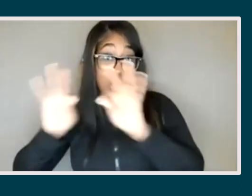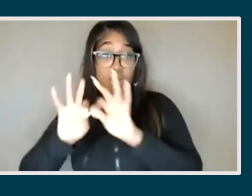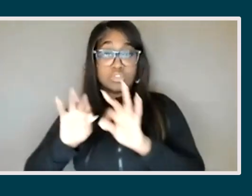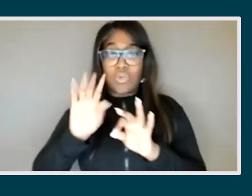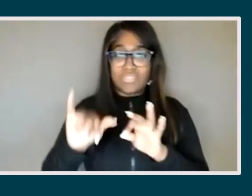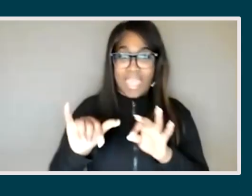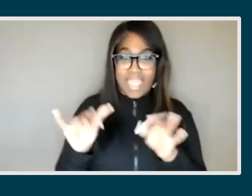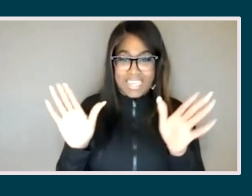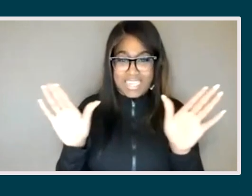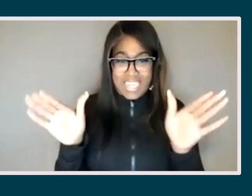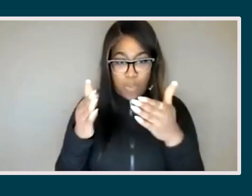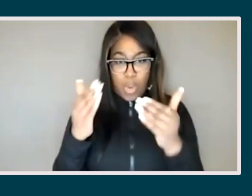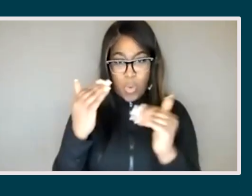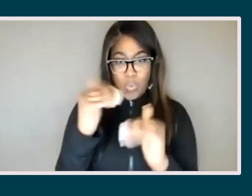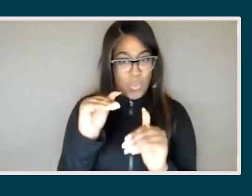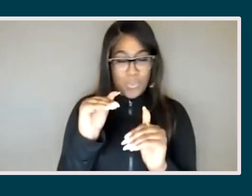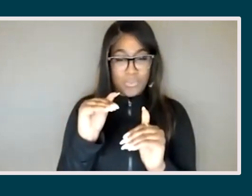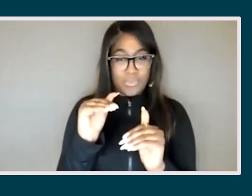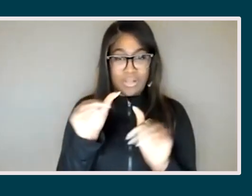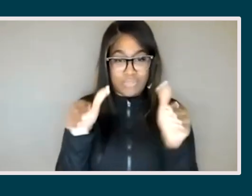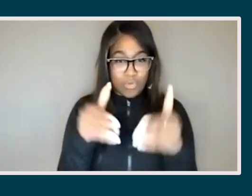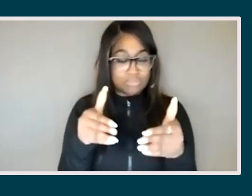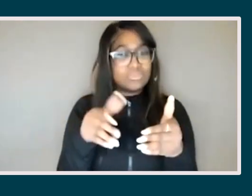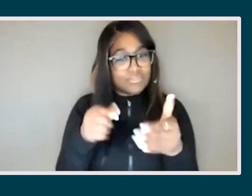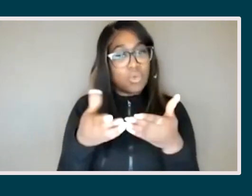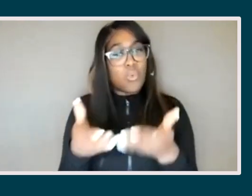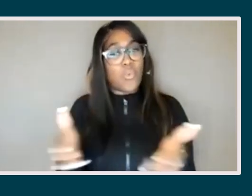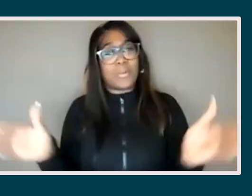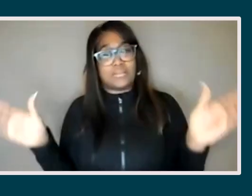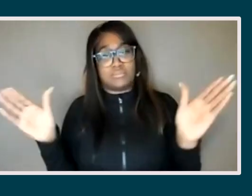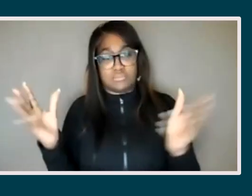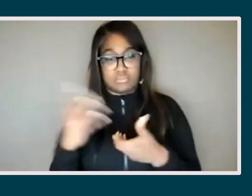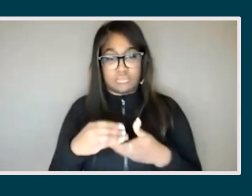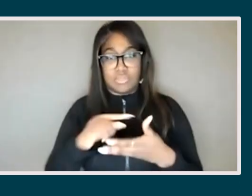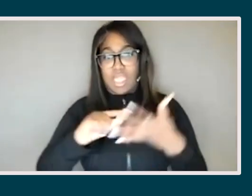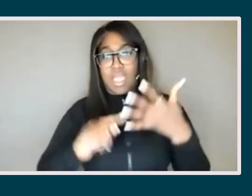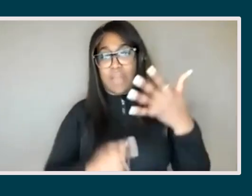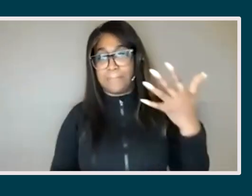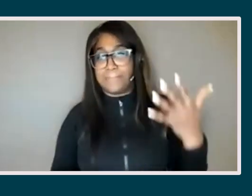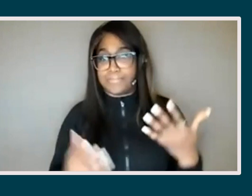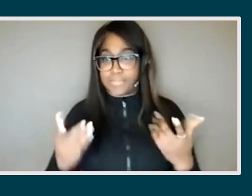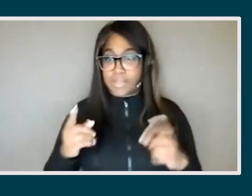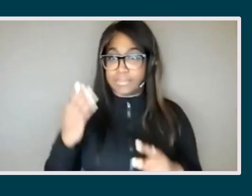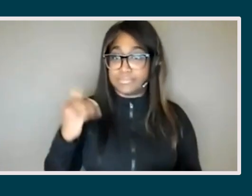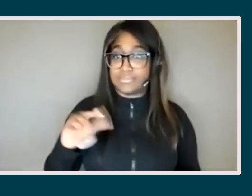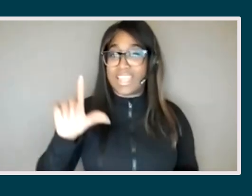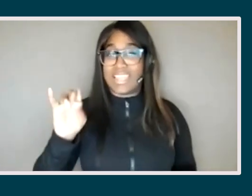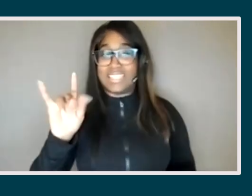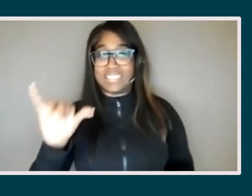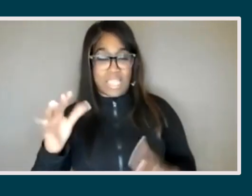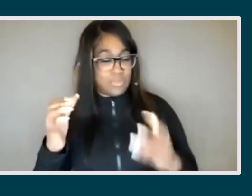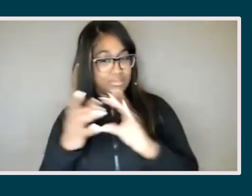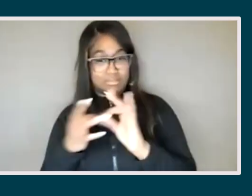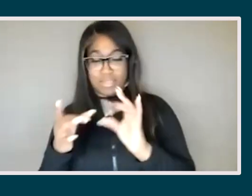focus. We have to be open. We have to be open. This is Lindsey. I was going to say the exact same